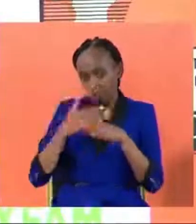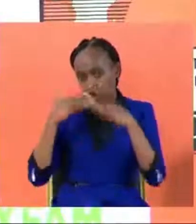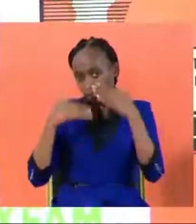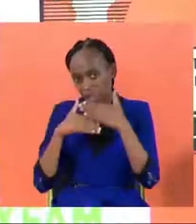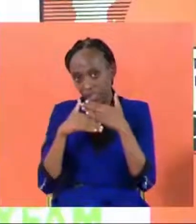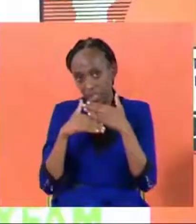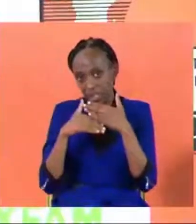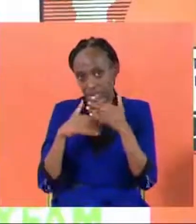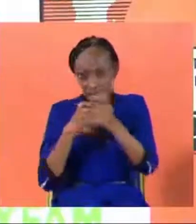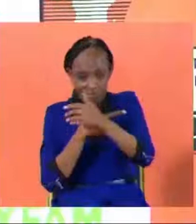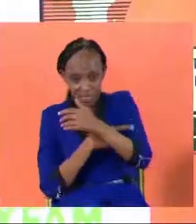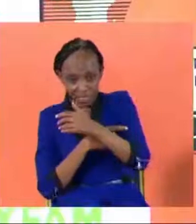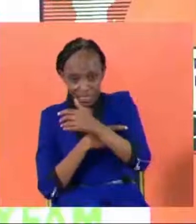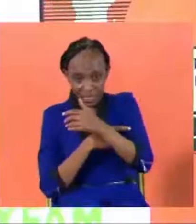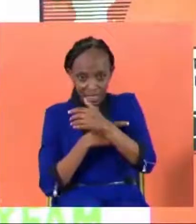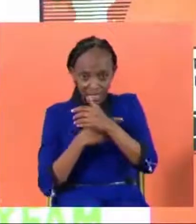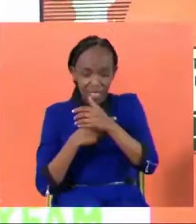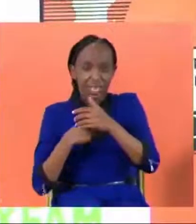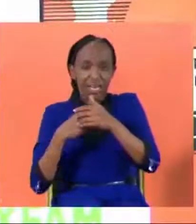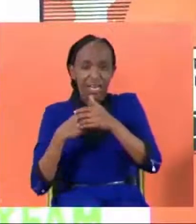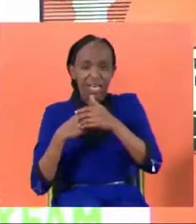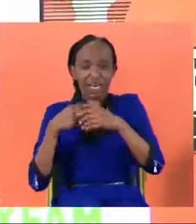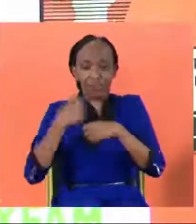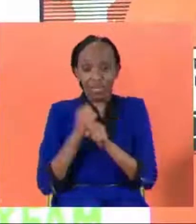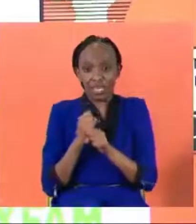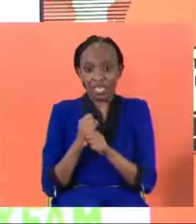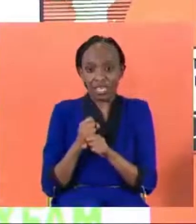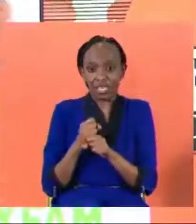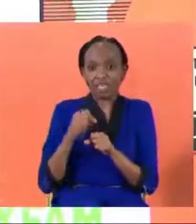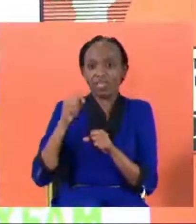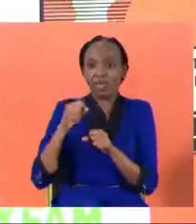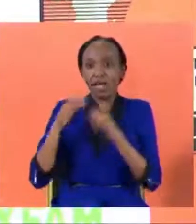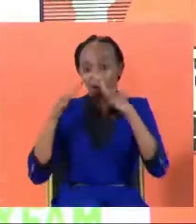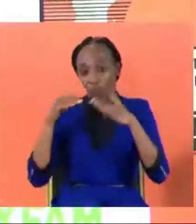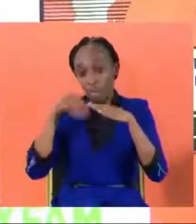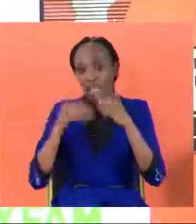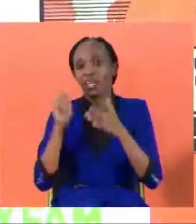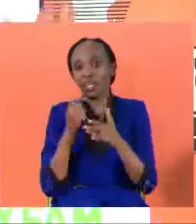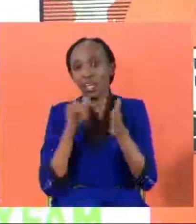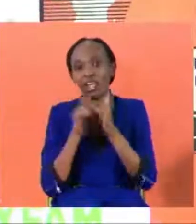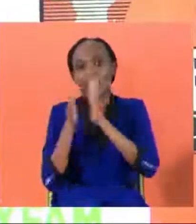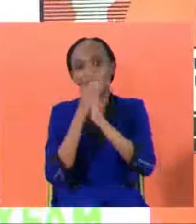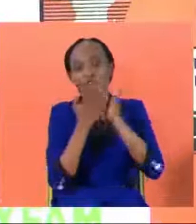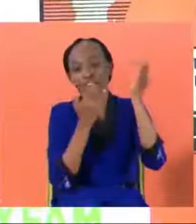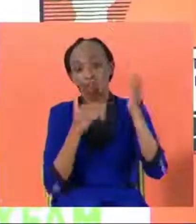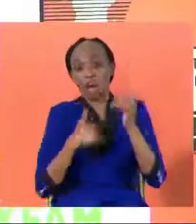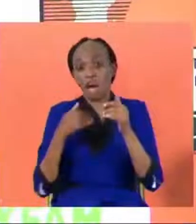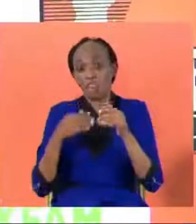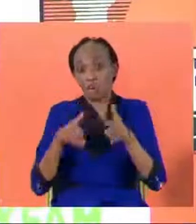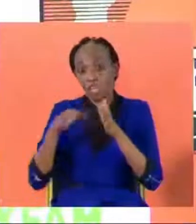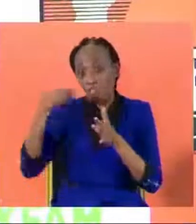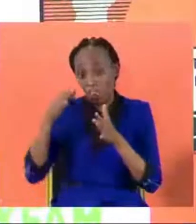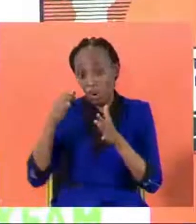a vaccine manufacturing plant here in Kenya. So that's a different story. That's a story of hope that, we do have a way forward, and